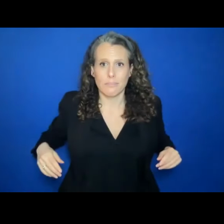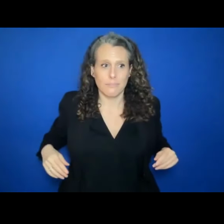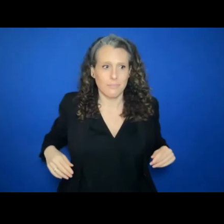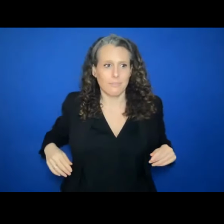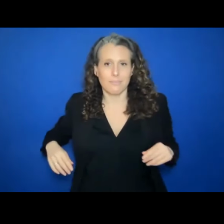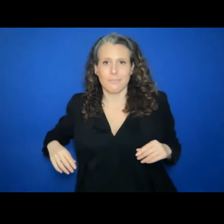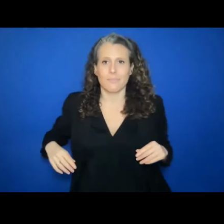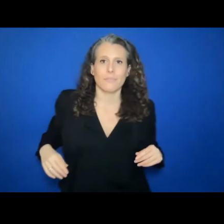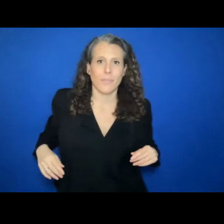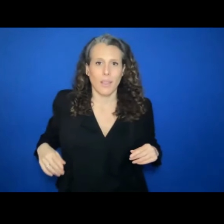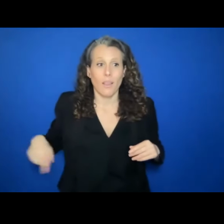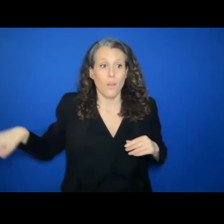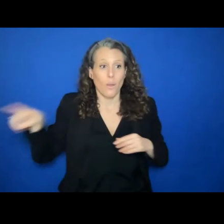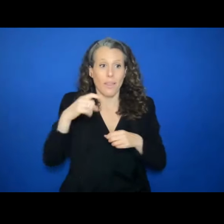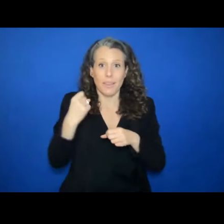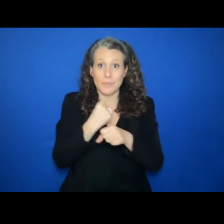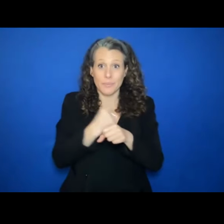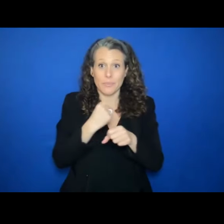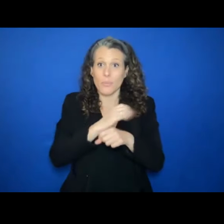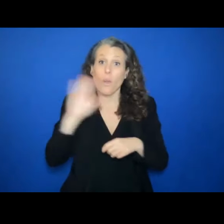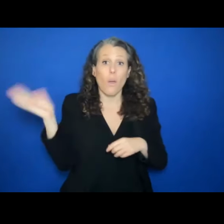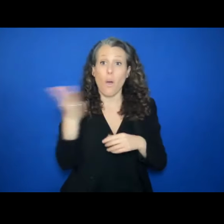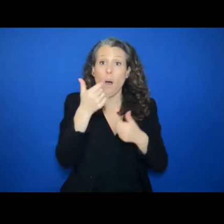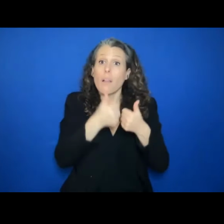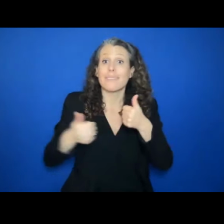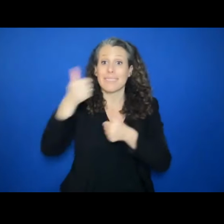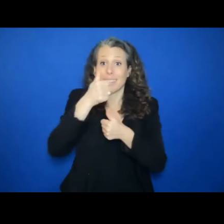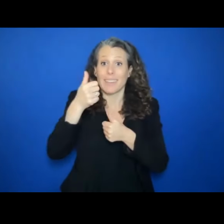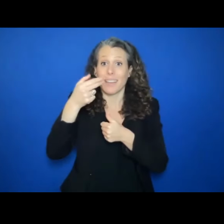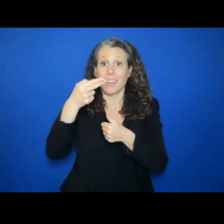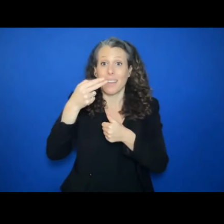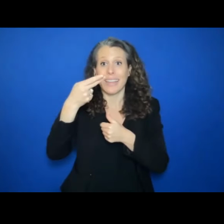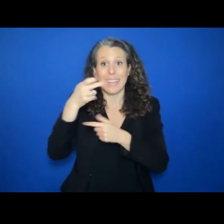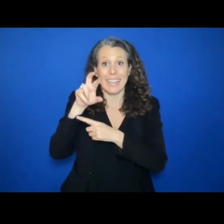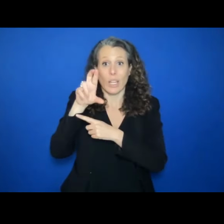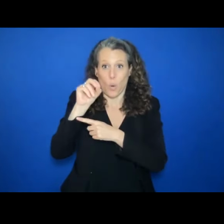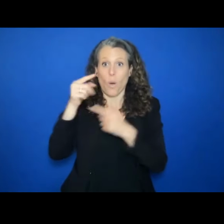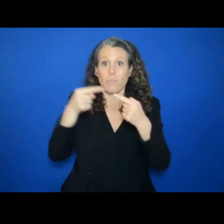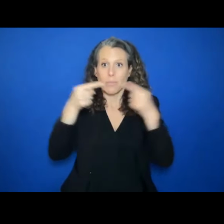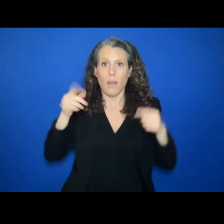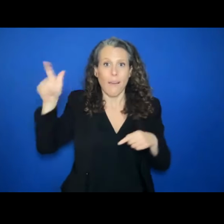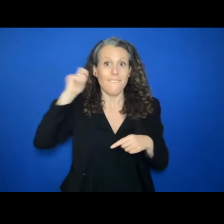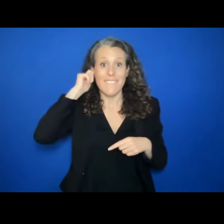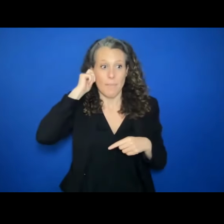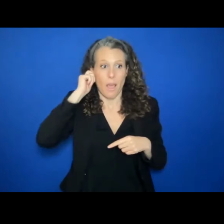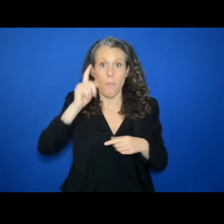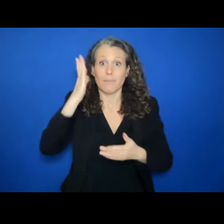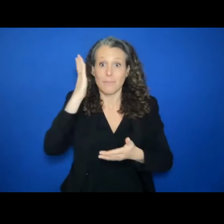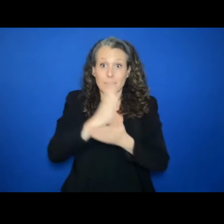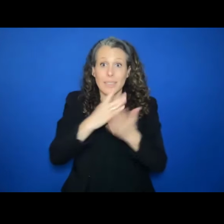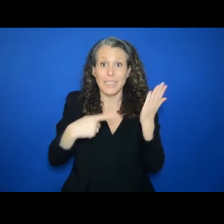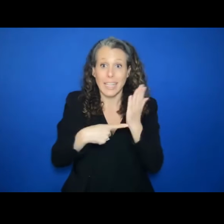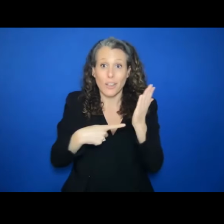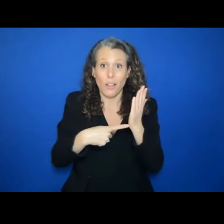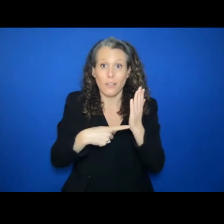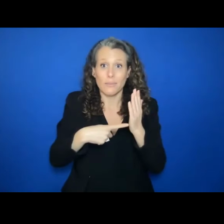So what they've simply done is made all the lead heroes, protagonists, female. But the actual technology, the actual targets,